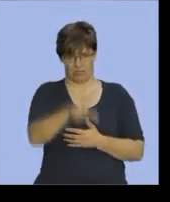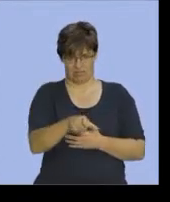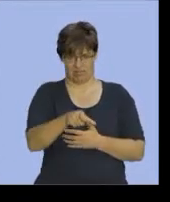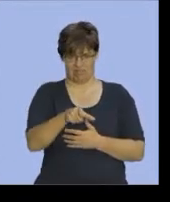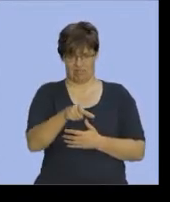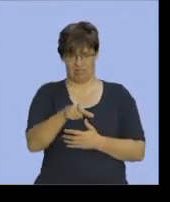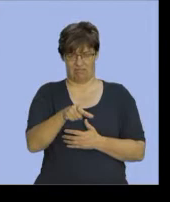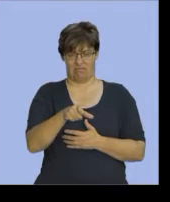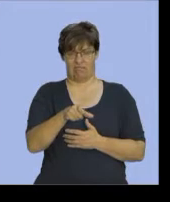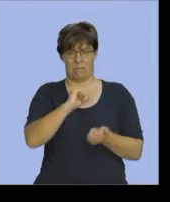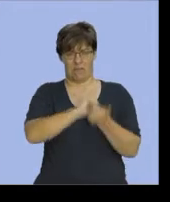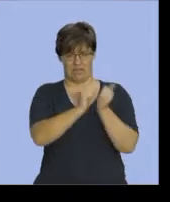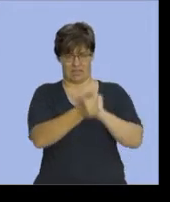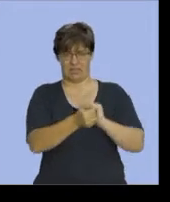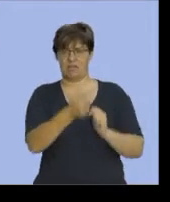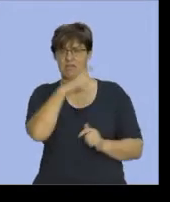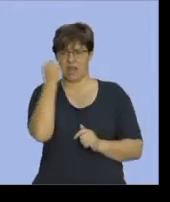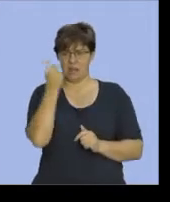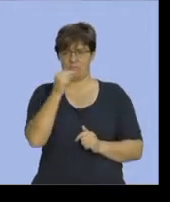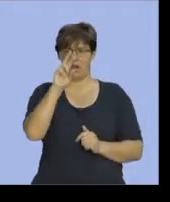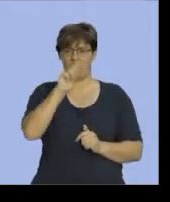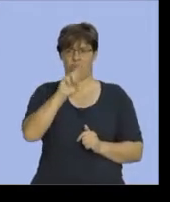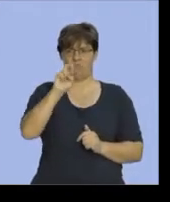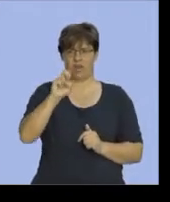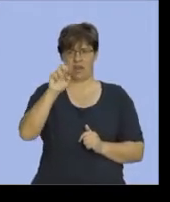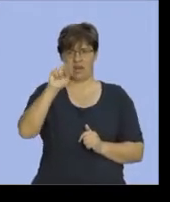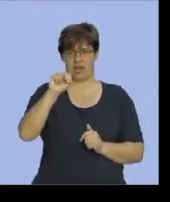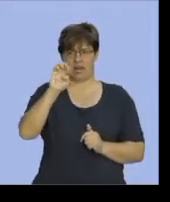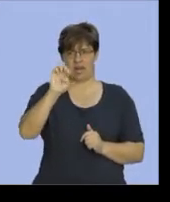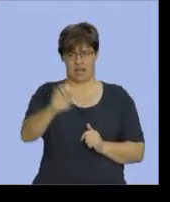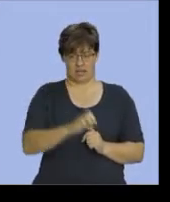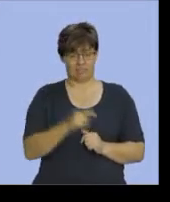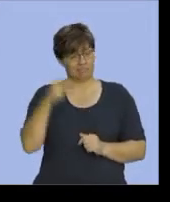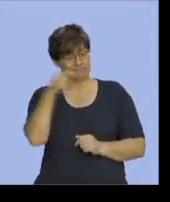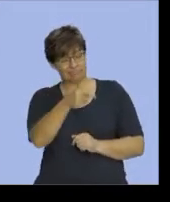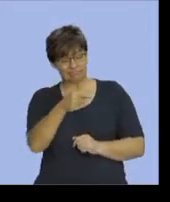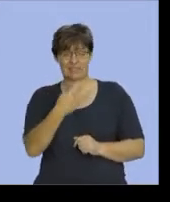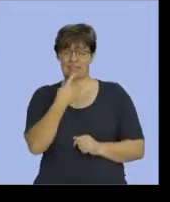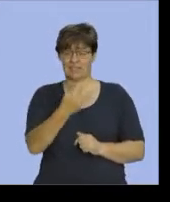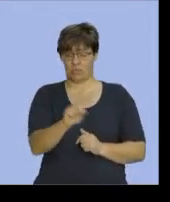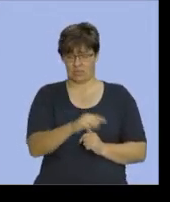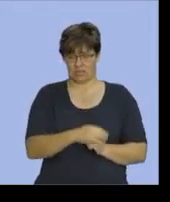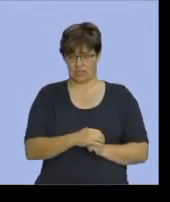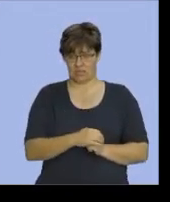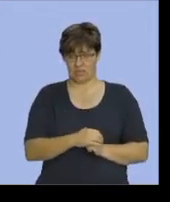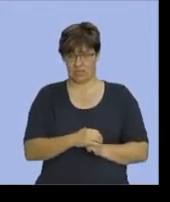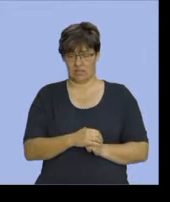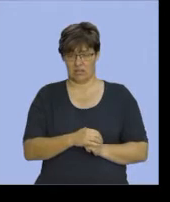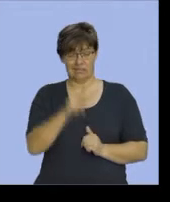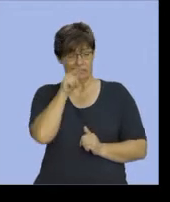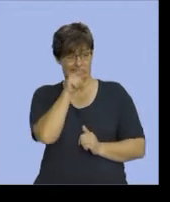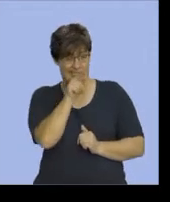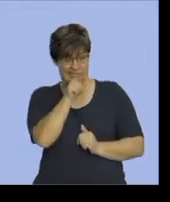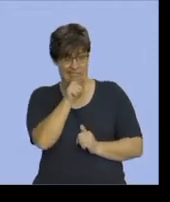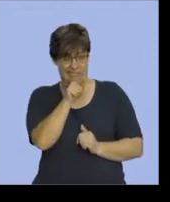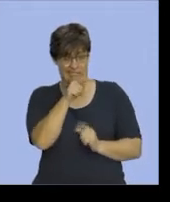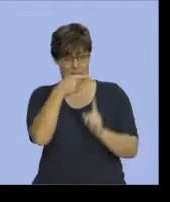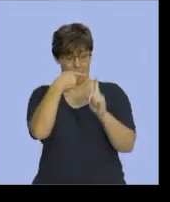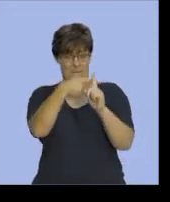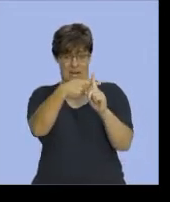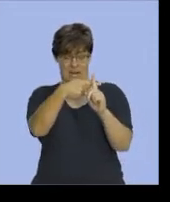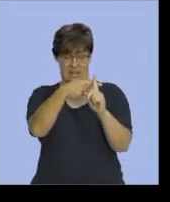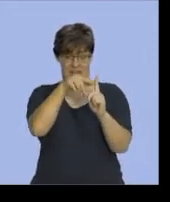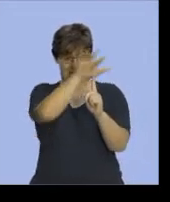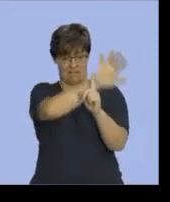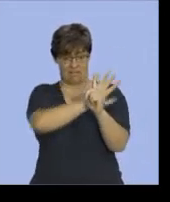mathematician, which was René, right? René said this particular thing, which is a